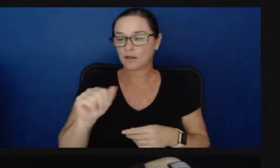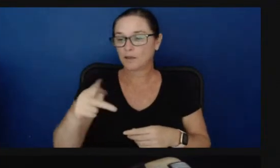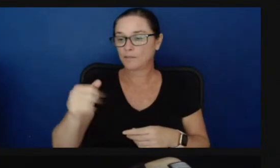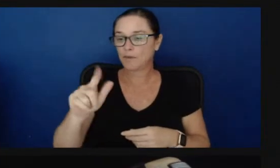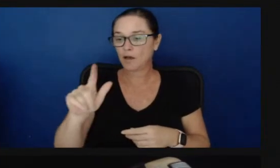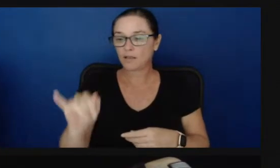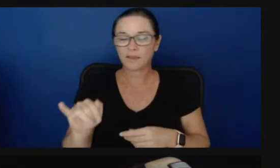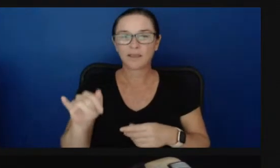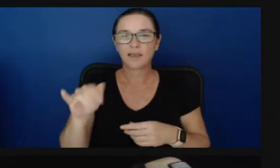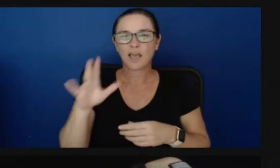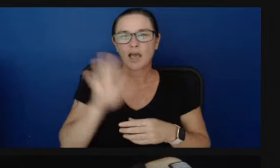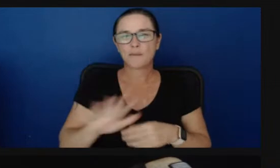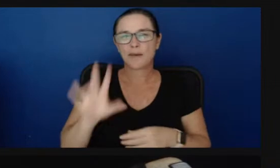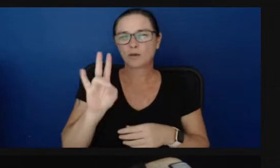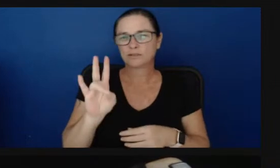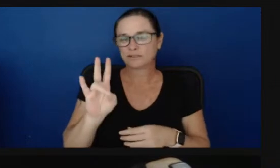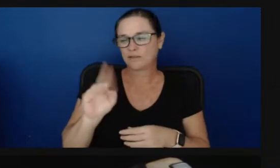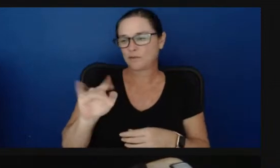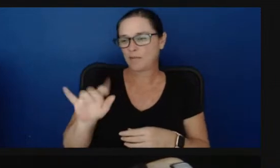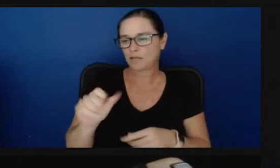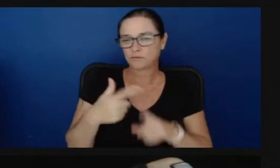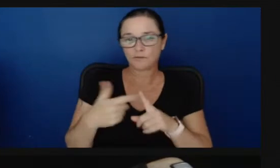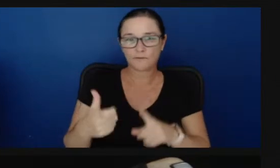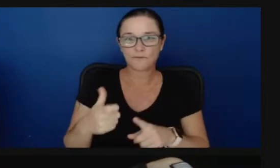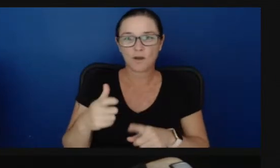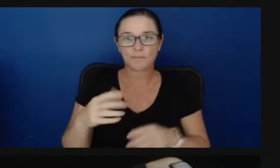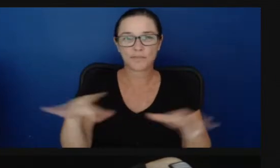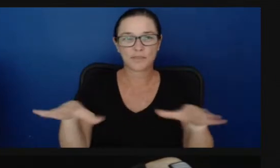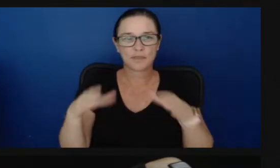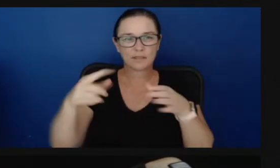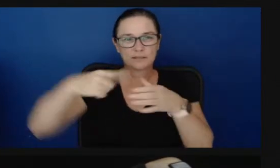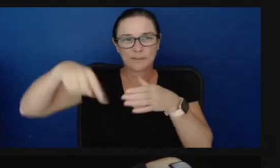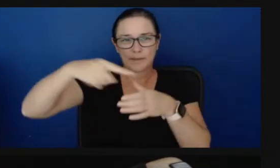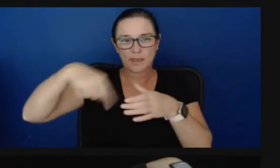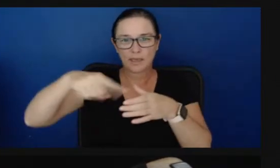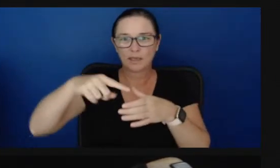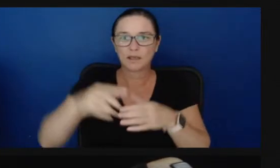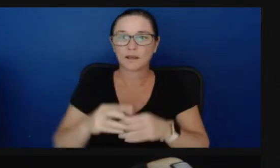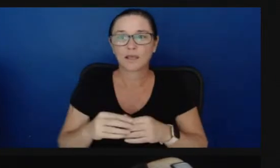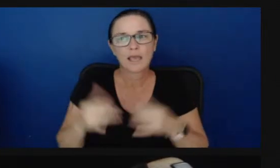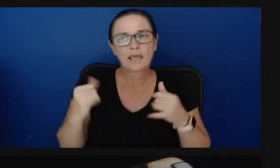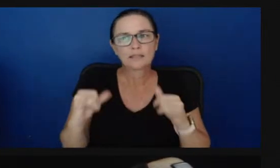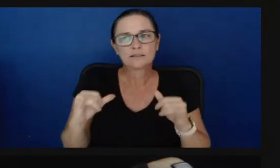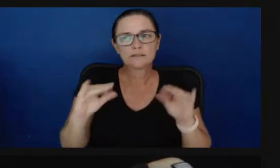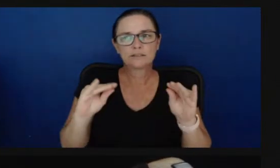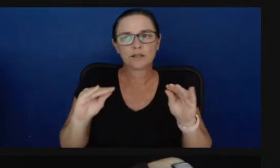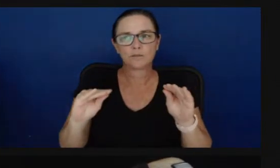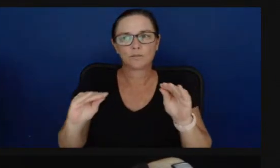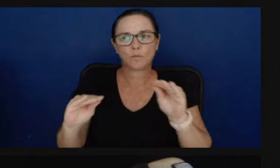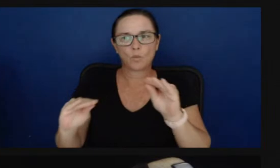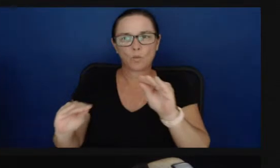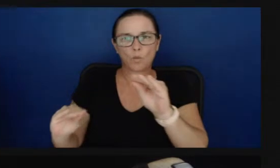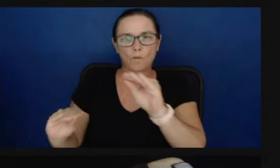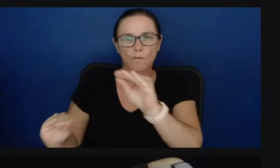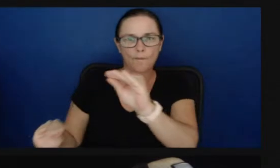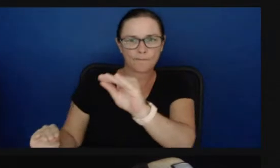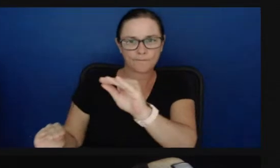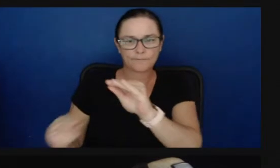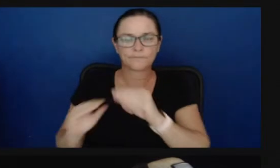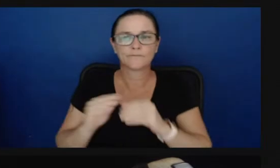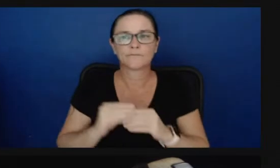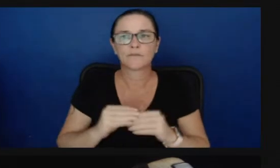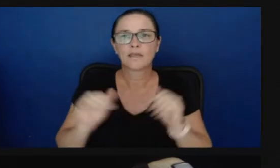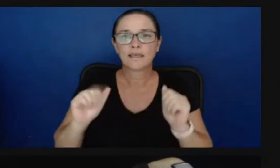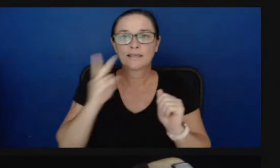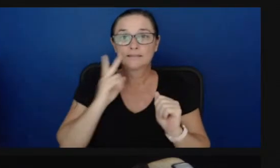summit. And the only point here is that the station is still moving in a north-south direction, in an east-west direction especially, showing that